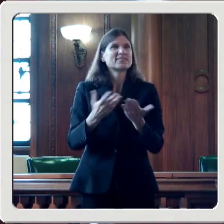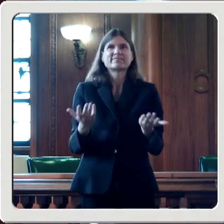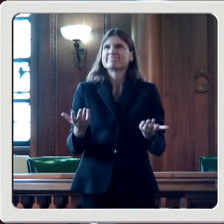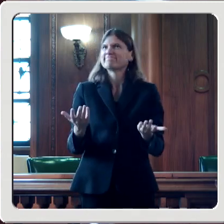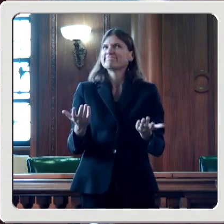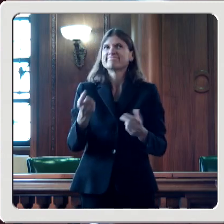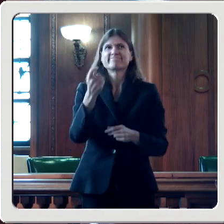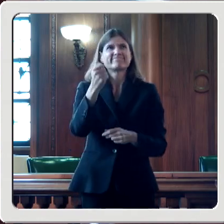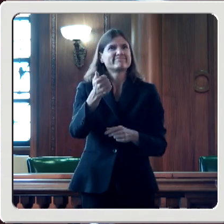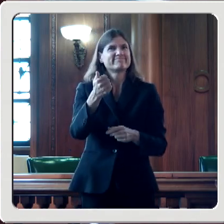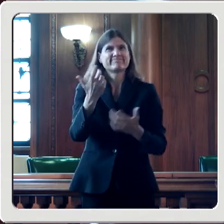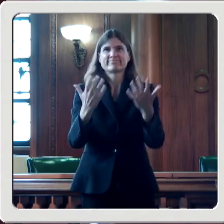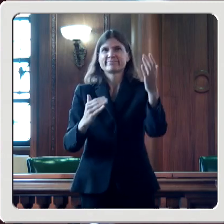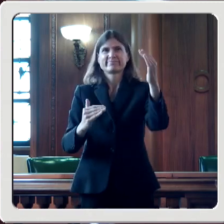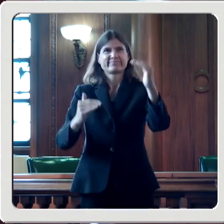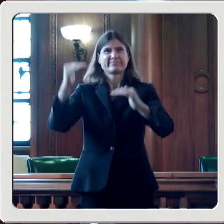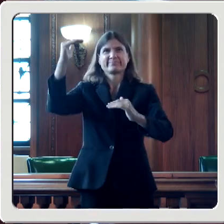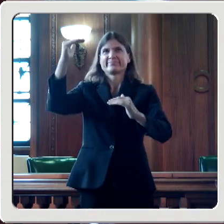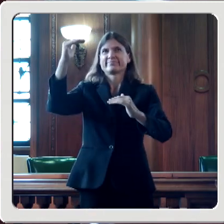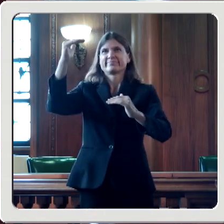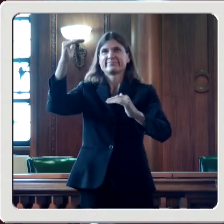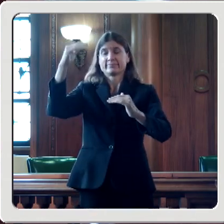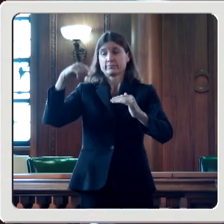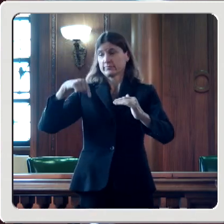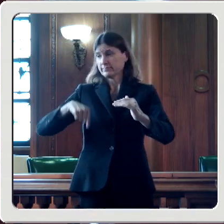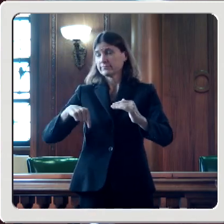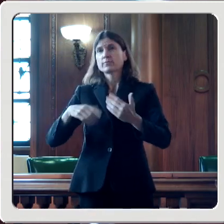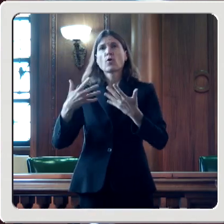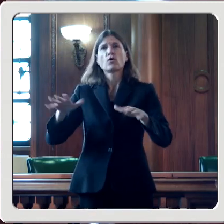FY21, fiscal year 21 budget, I'm down about